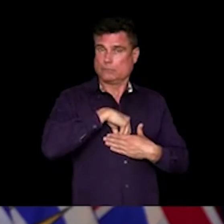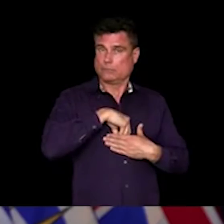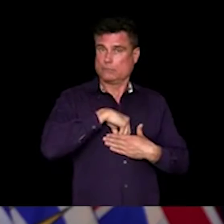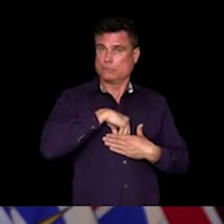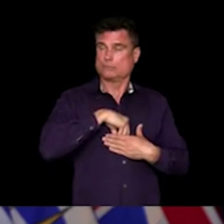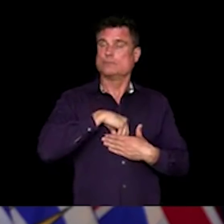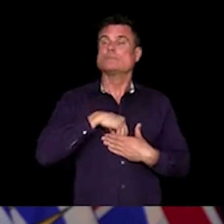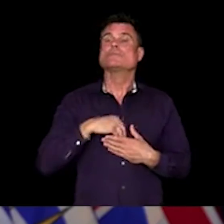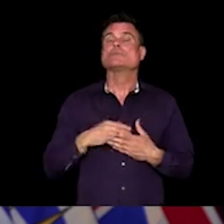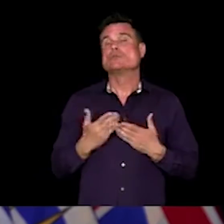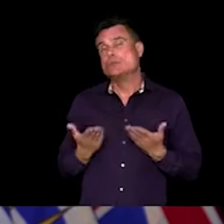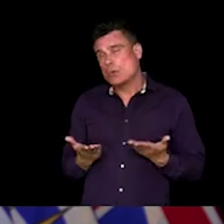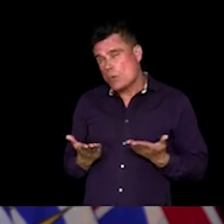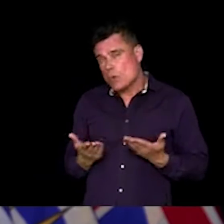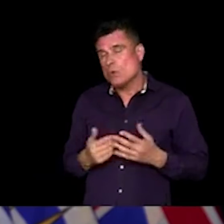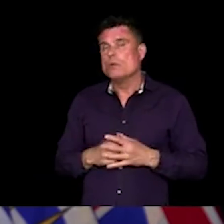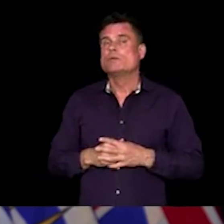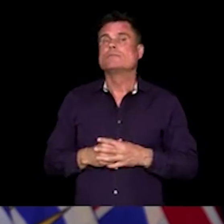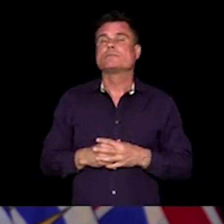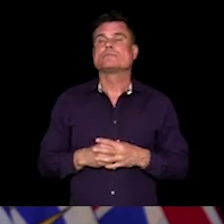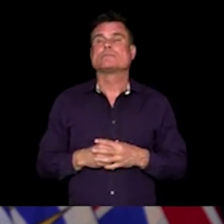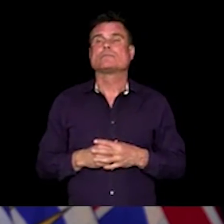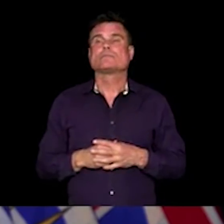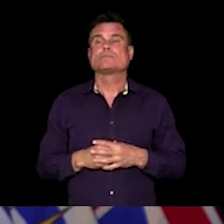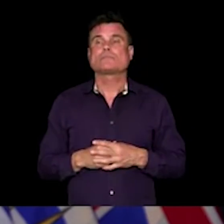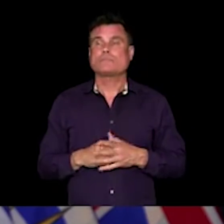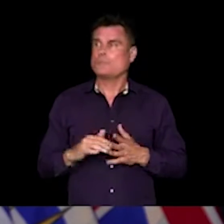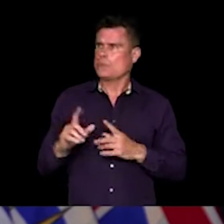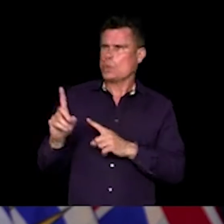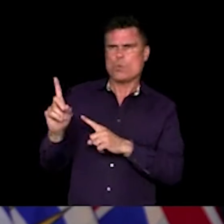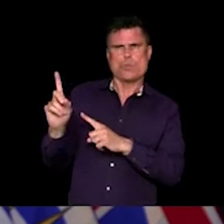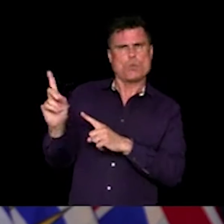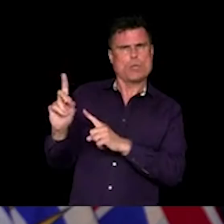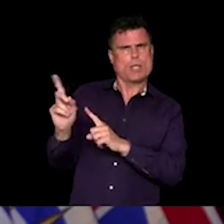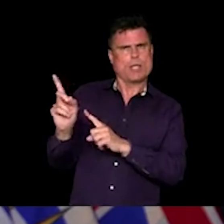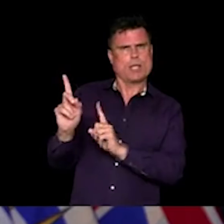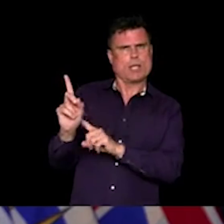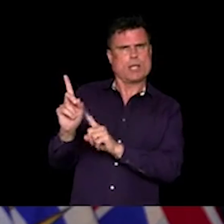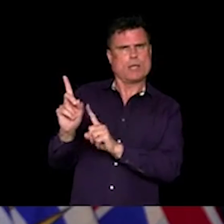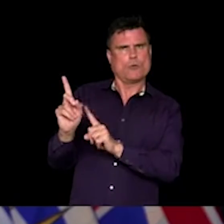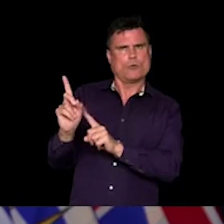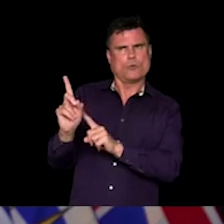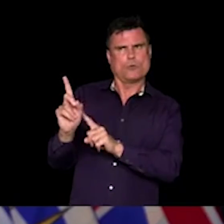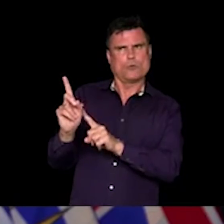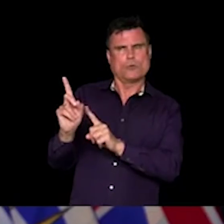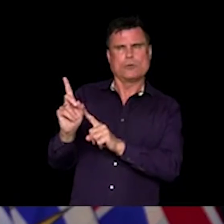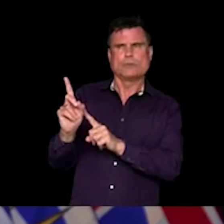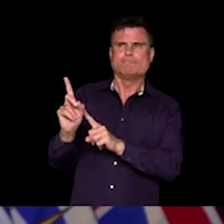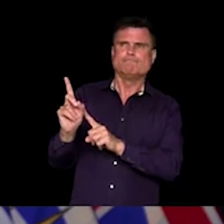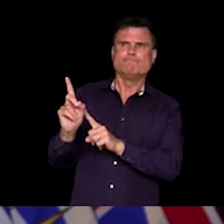that physical distance consistently, so places like some